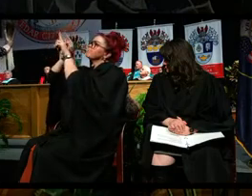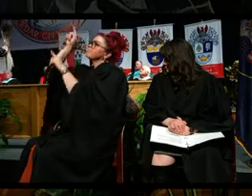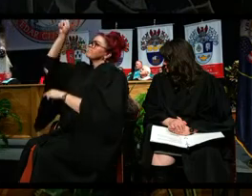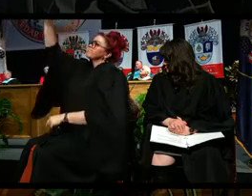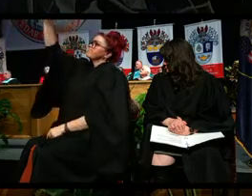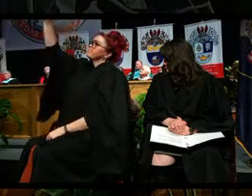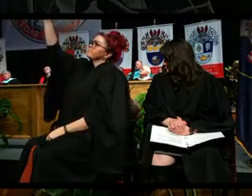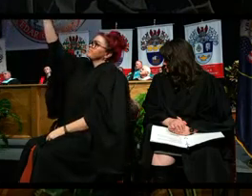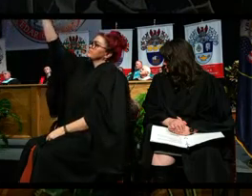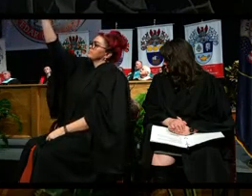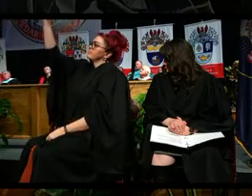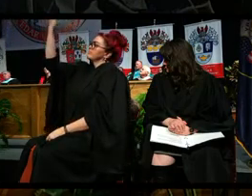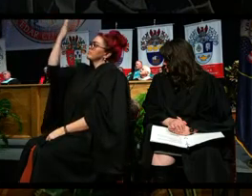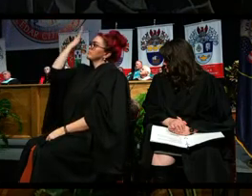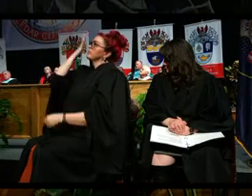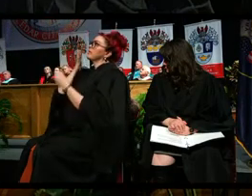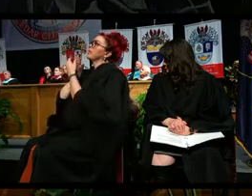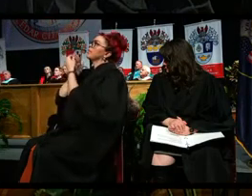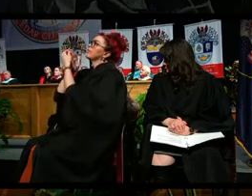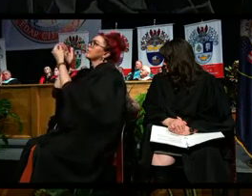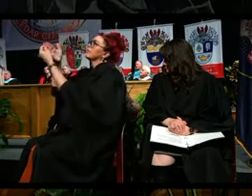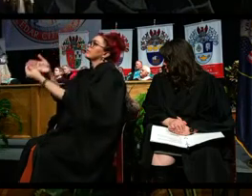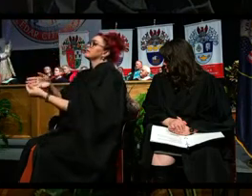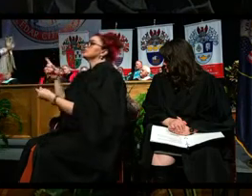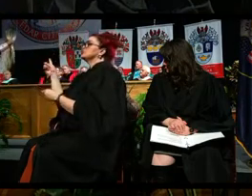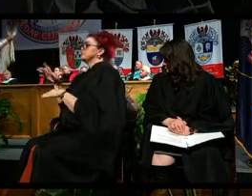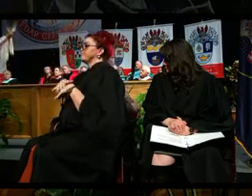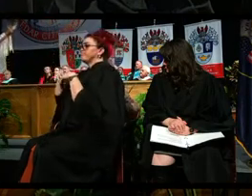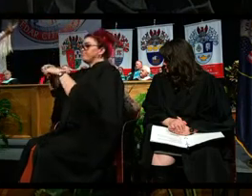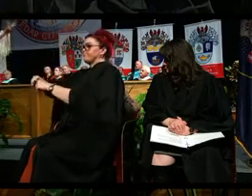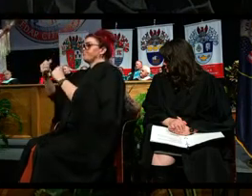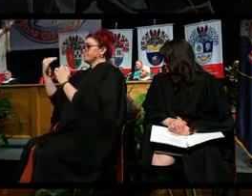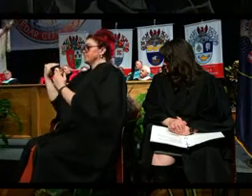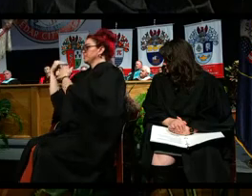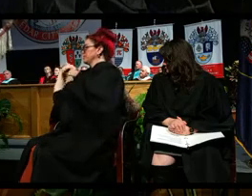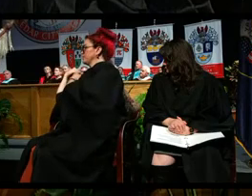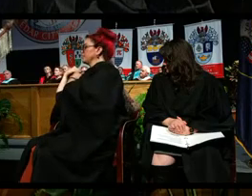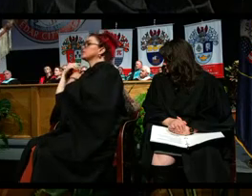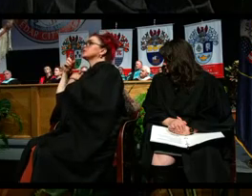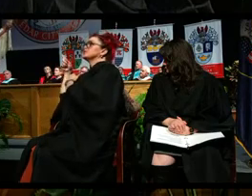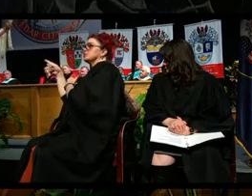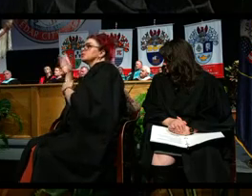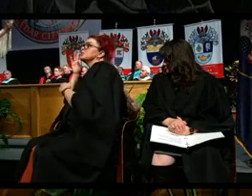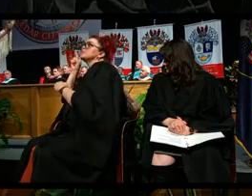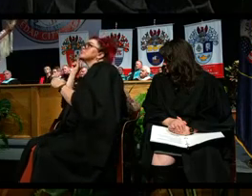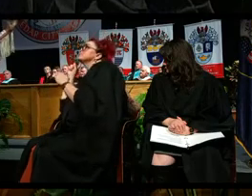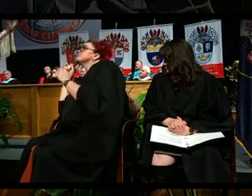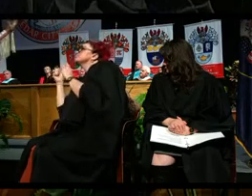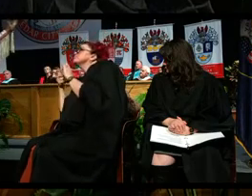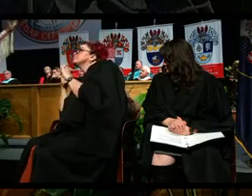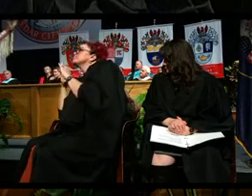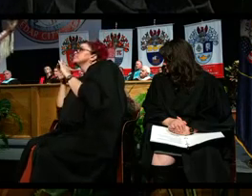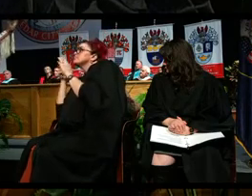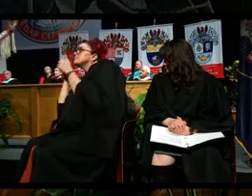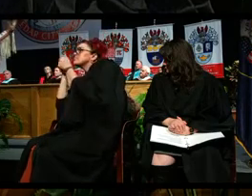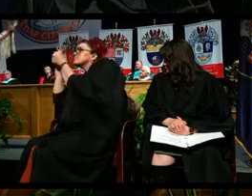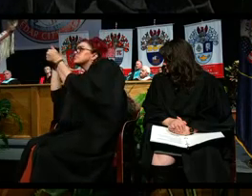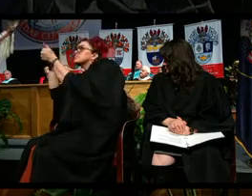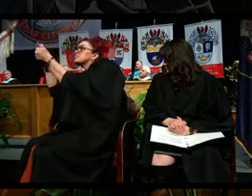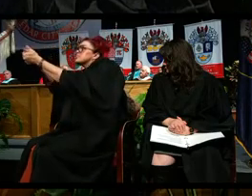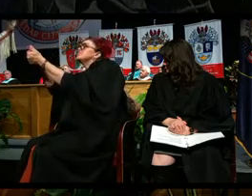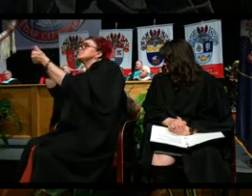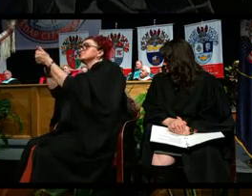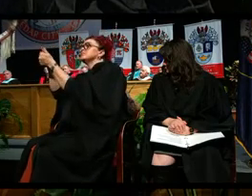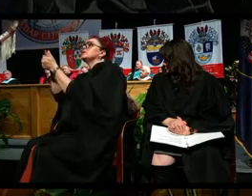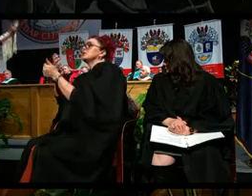life. As she fulfills this responsibility, she'll take vision of that North Star and be able to follow it and be guided